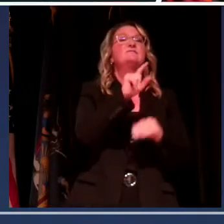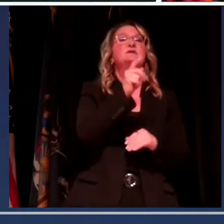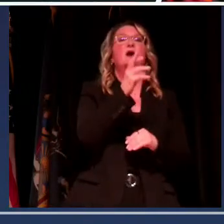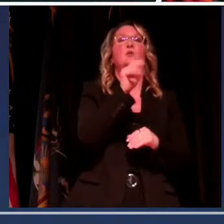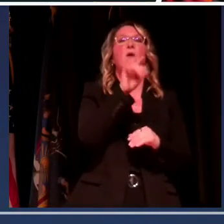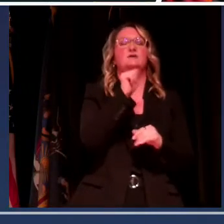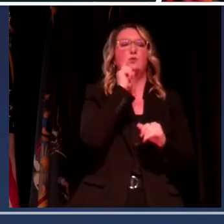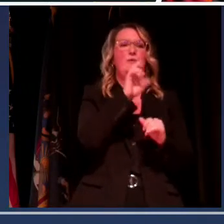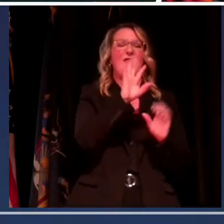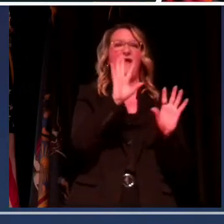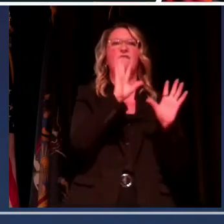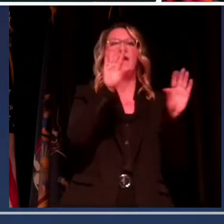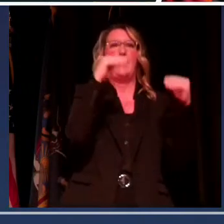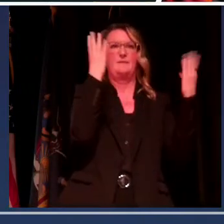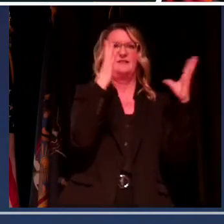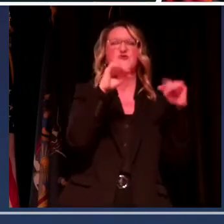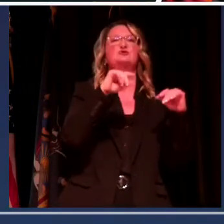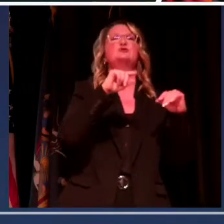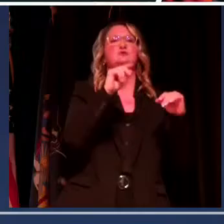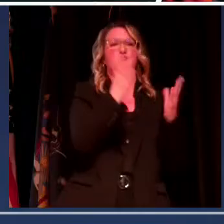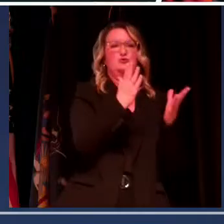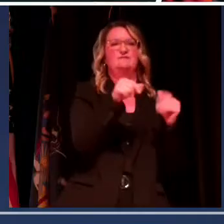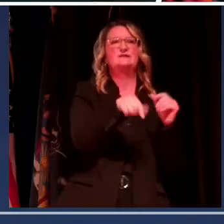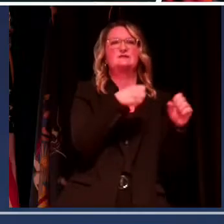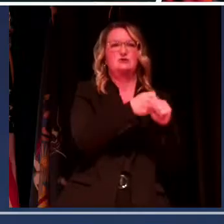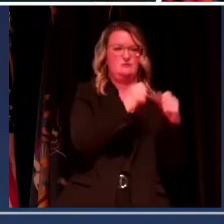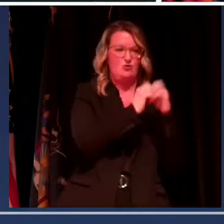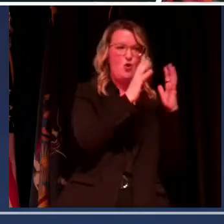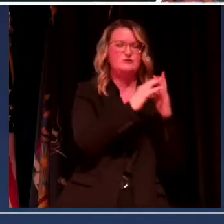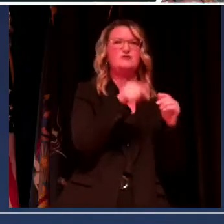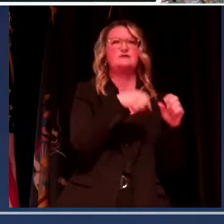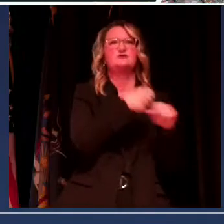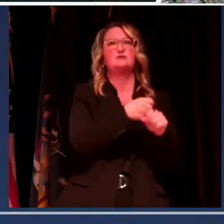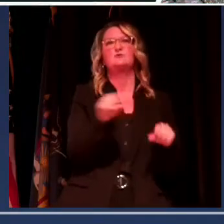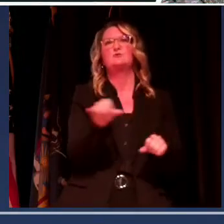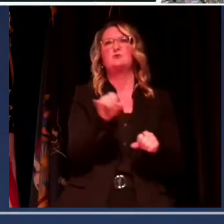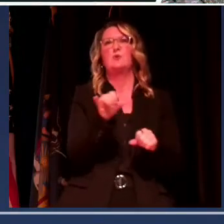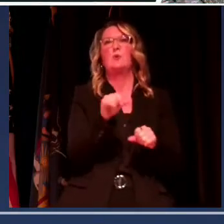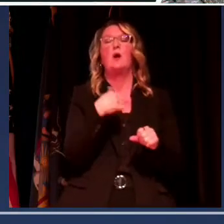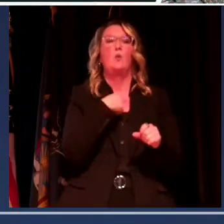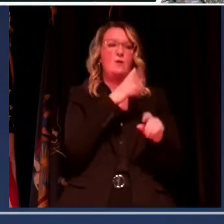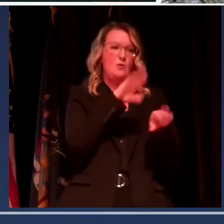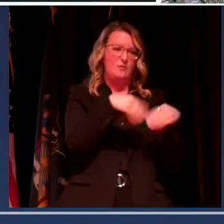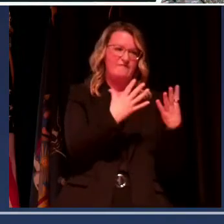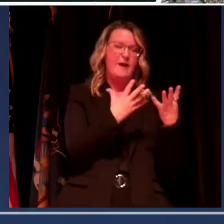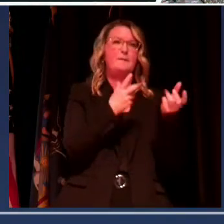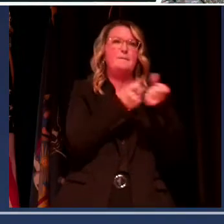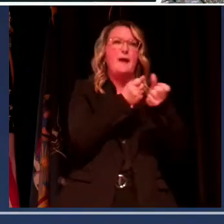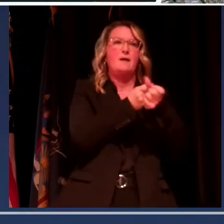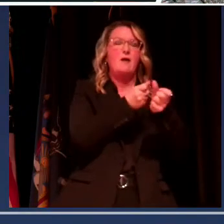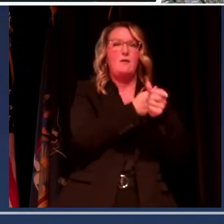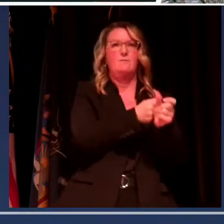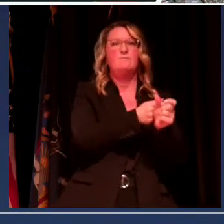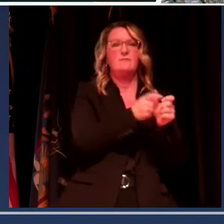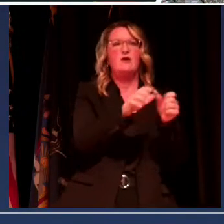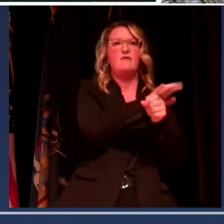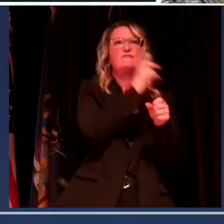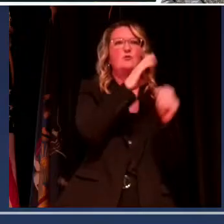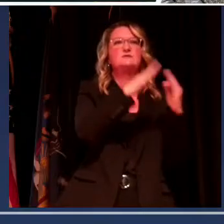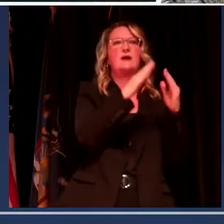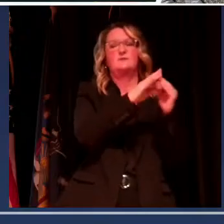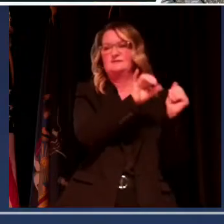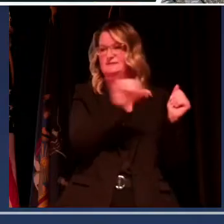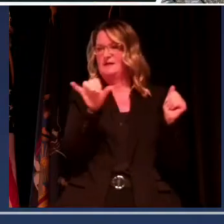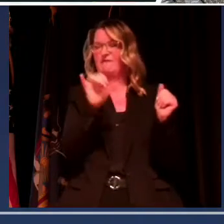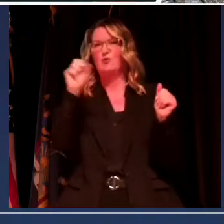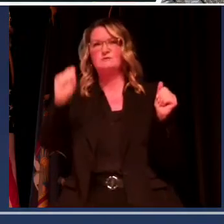primary ambulance service this year. And I am happy to announce that Erie County will provide backup coverage to the town, just like we currently do in our